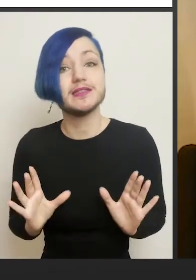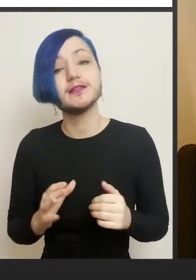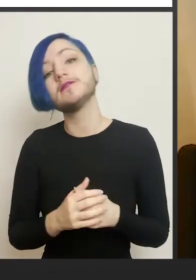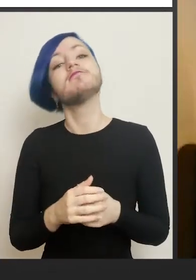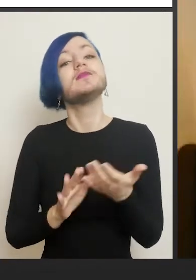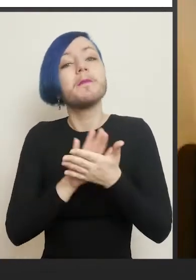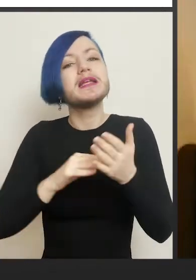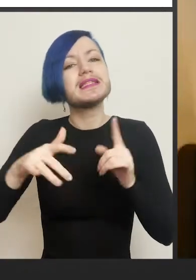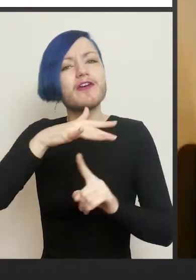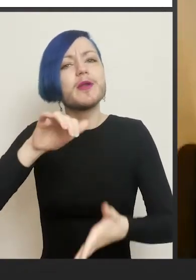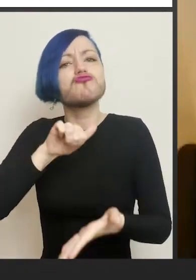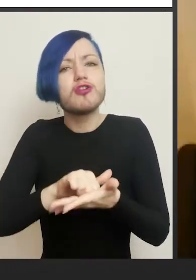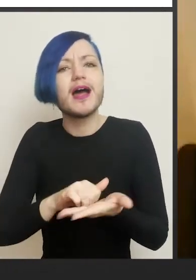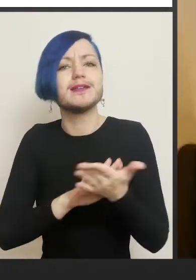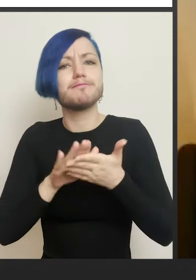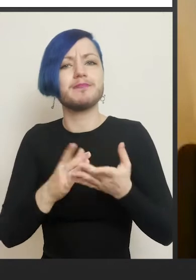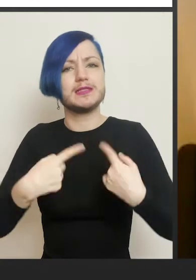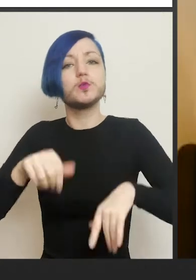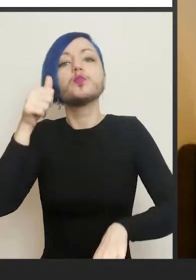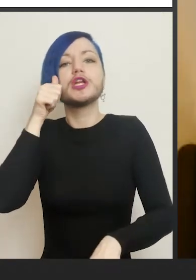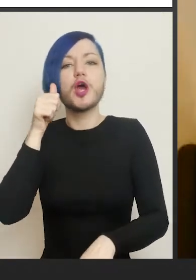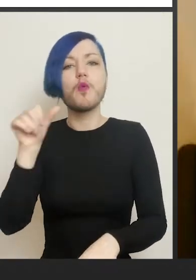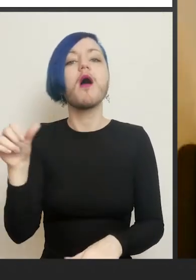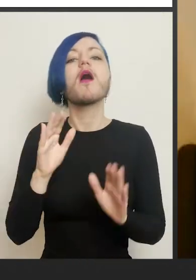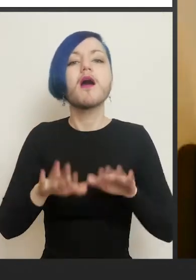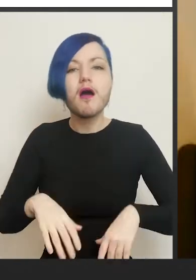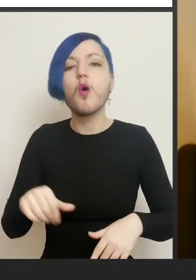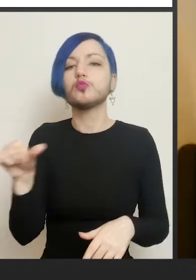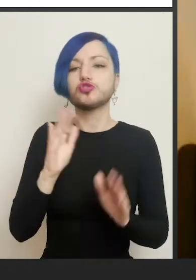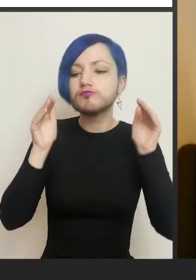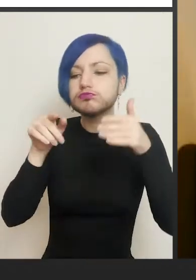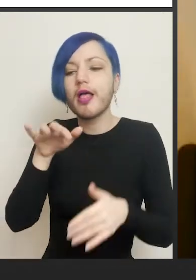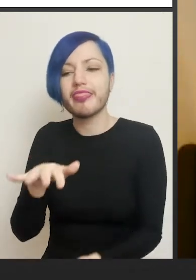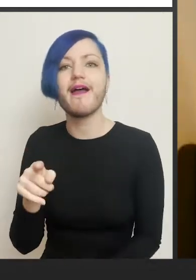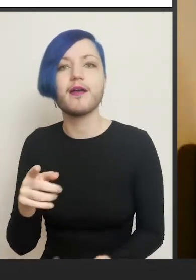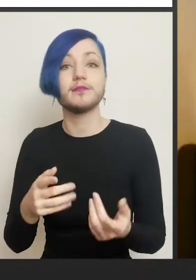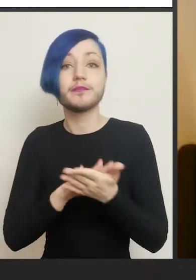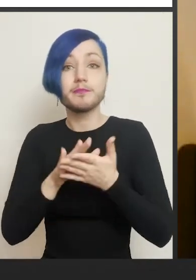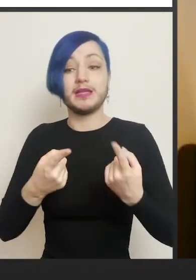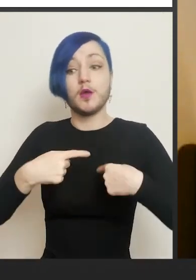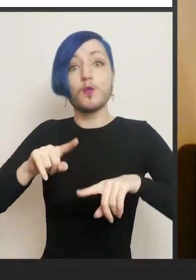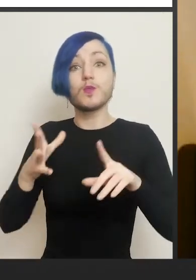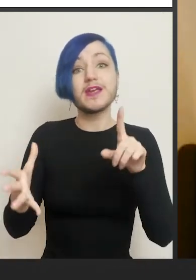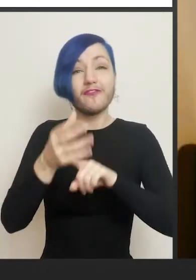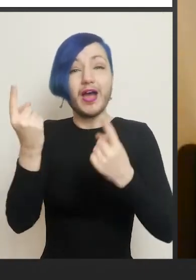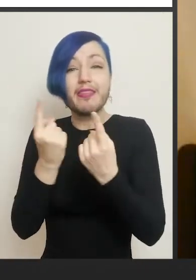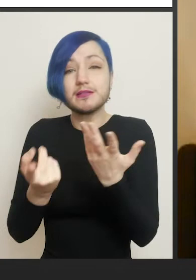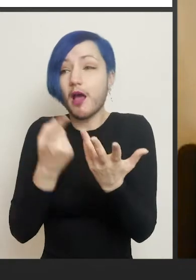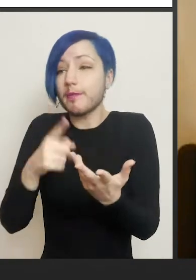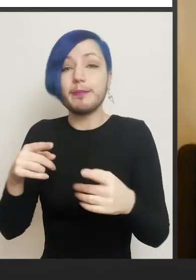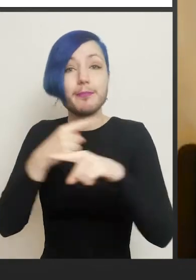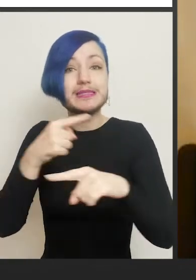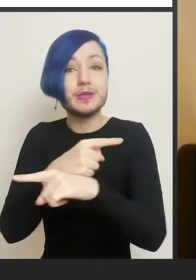which allows us to know which direction we should be looking, we can find what